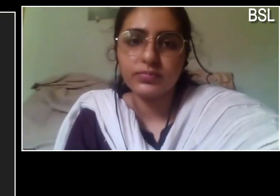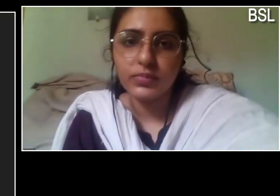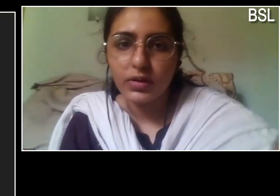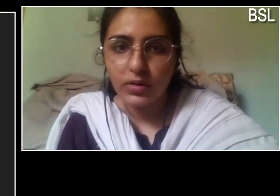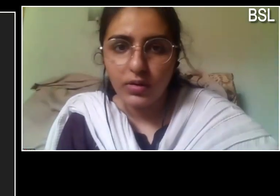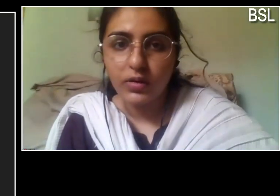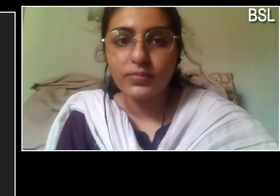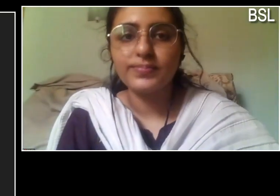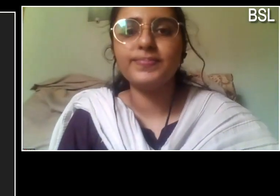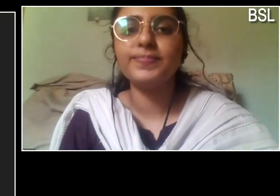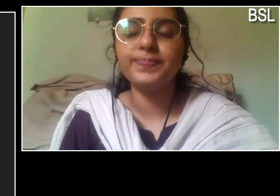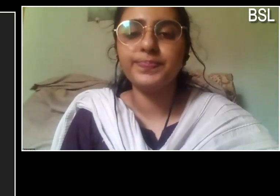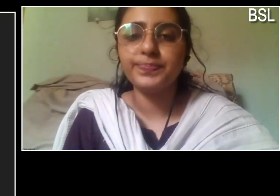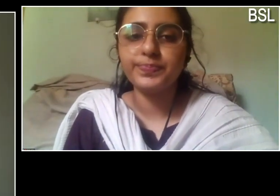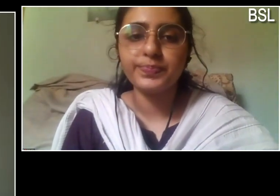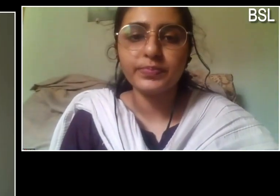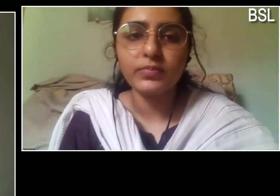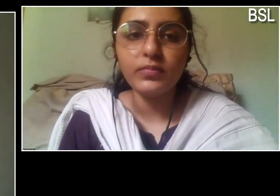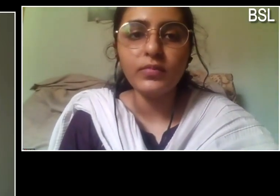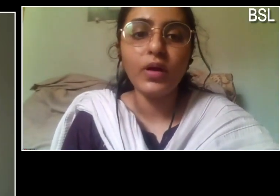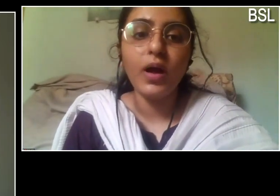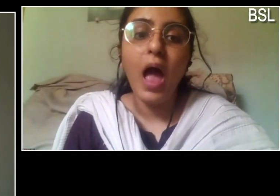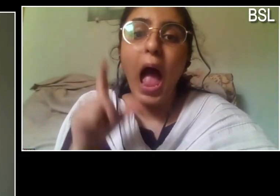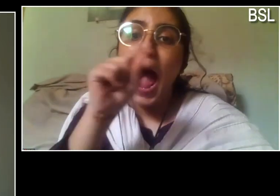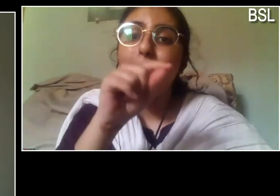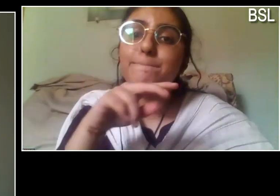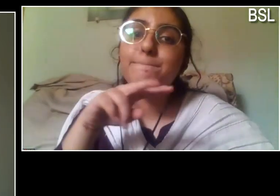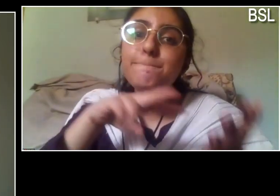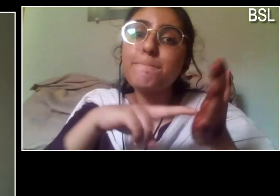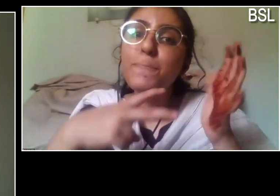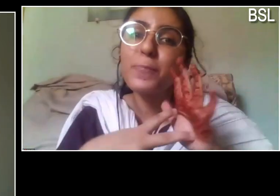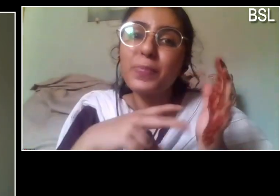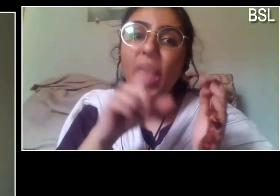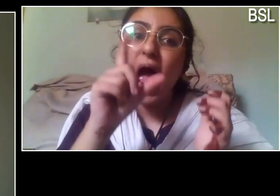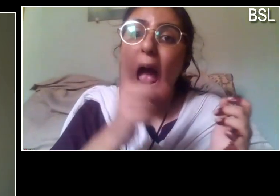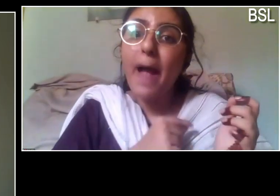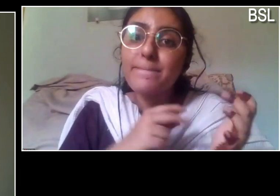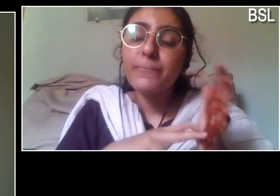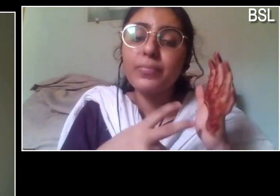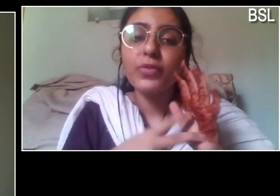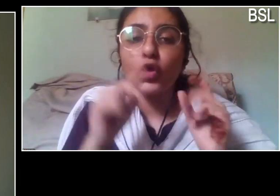can. Sure. Thank you very much for the chance to be here.